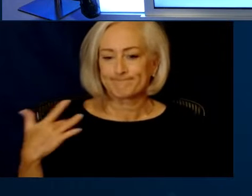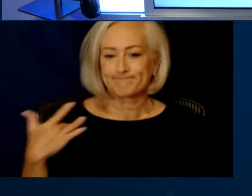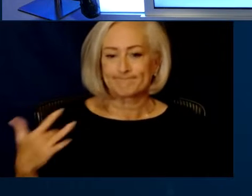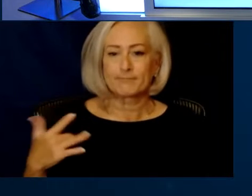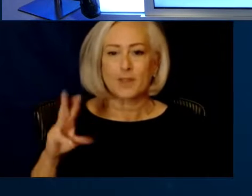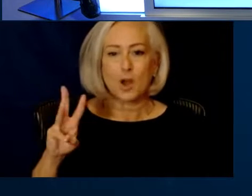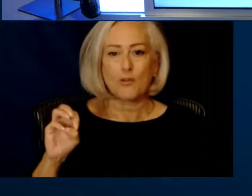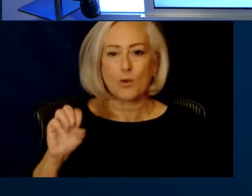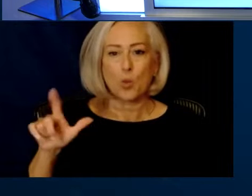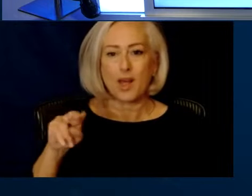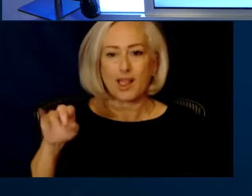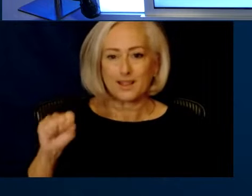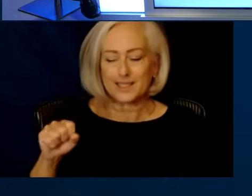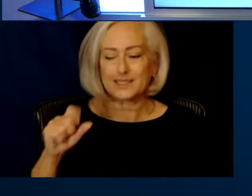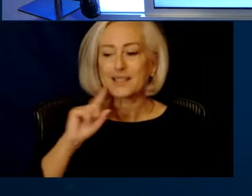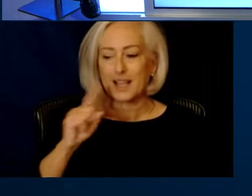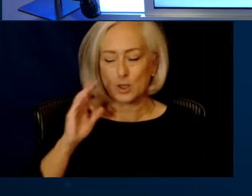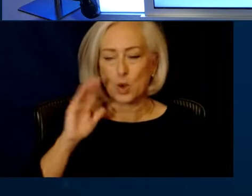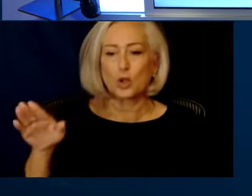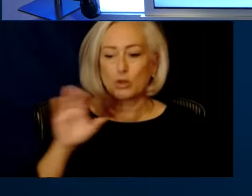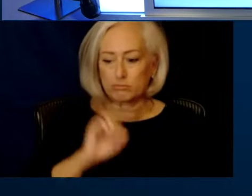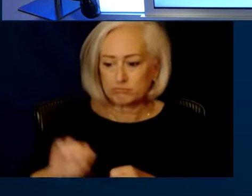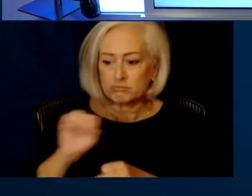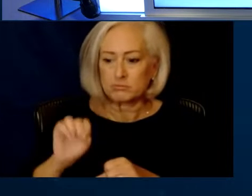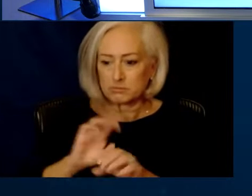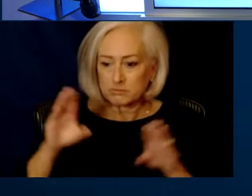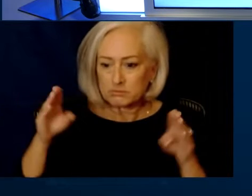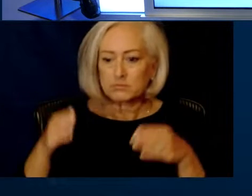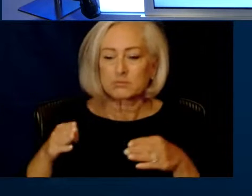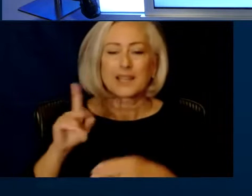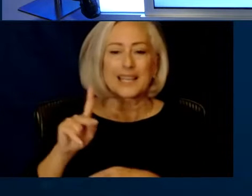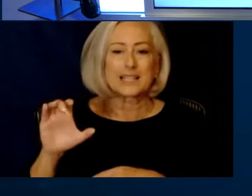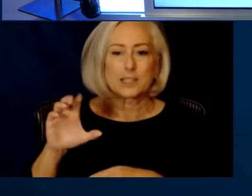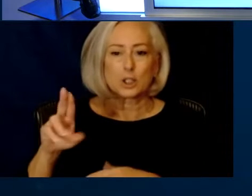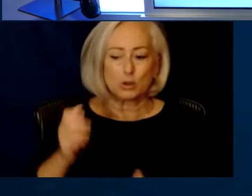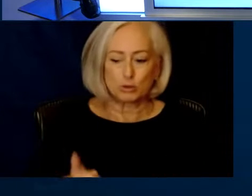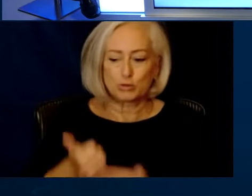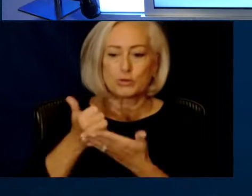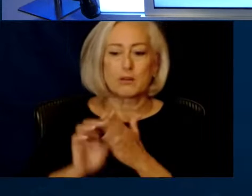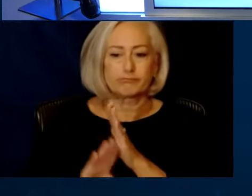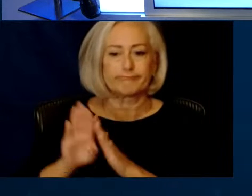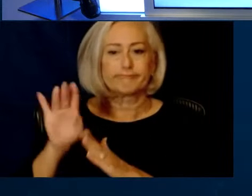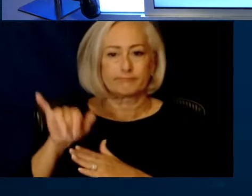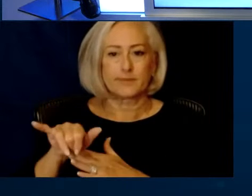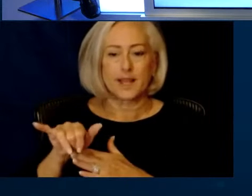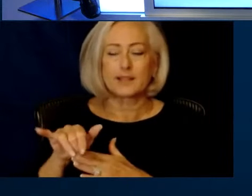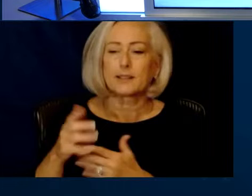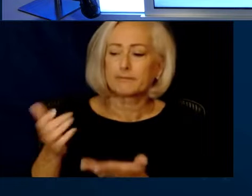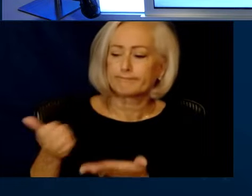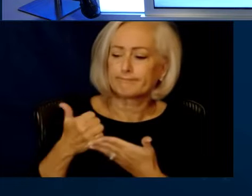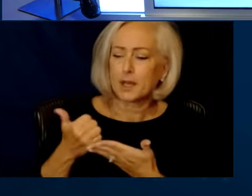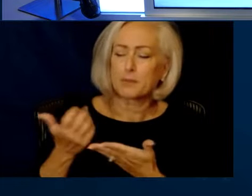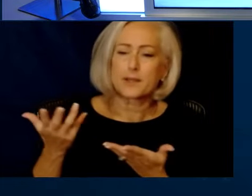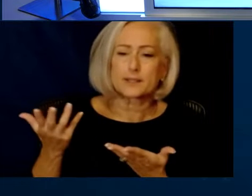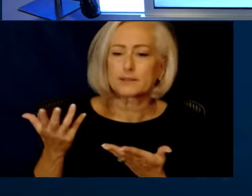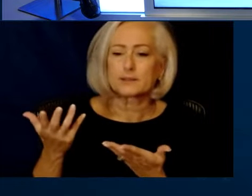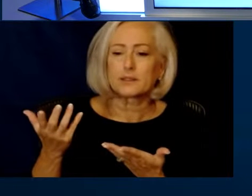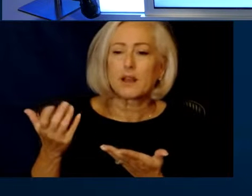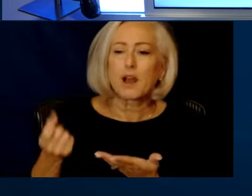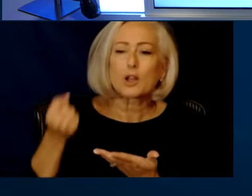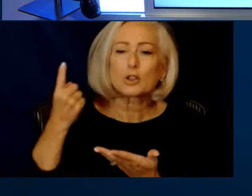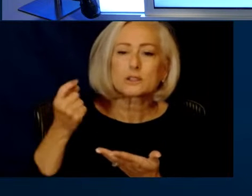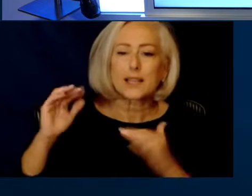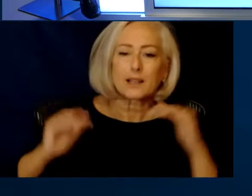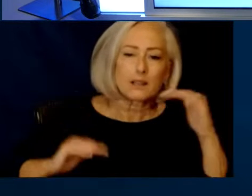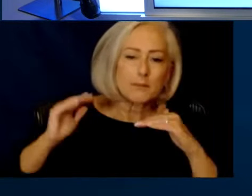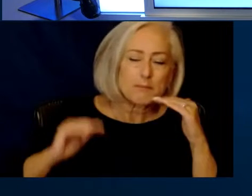know you've worked really hard at KCU to help develop that. And help us a little bit with that understanding the balance between,